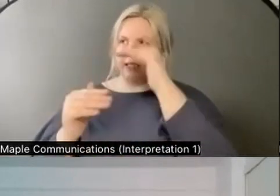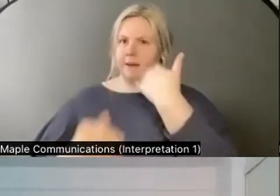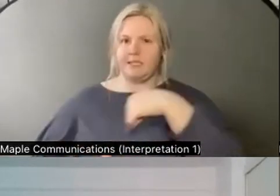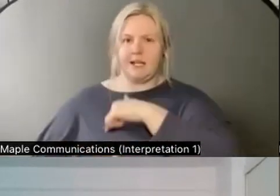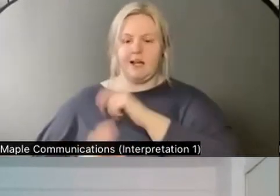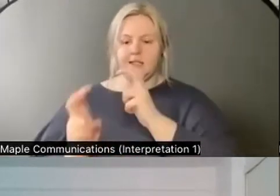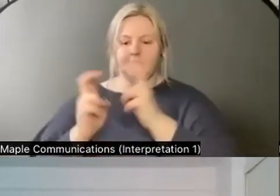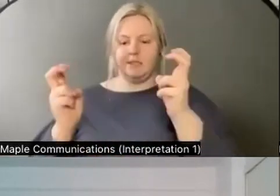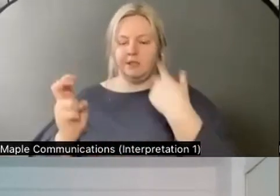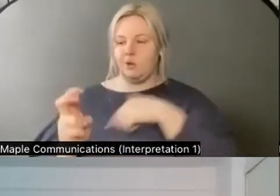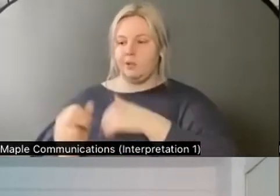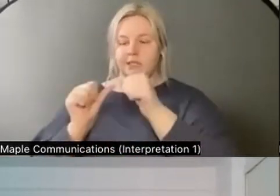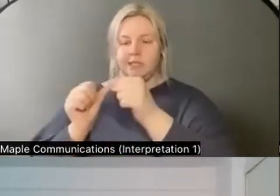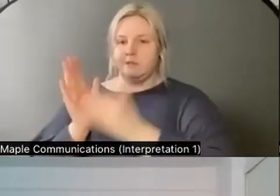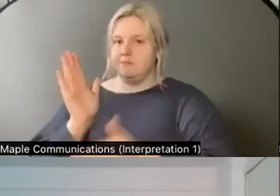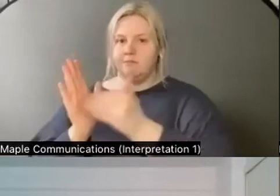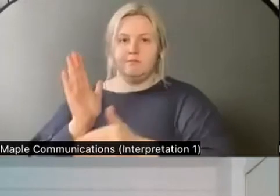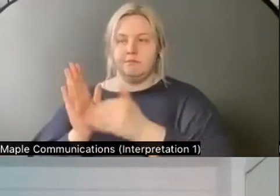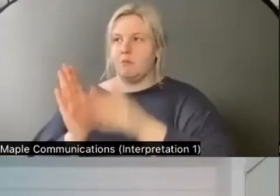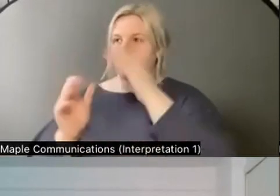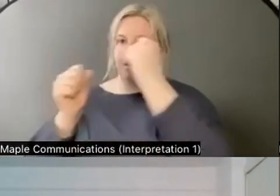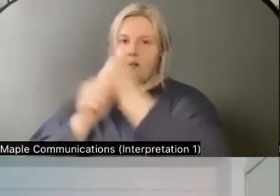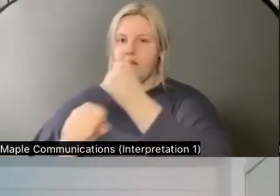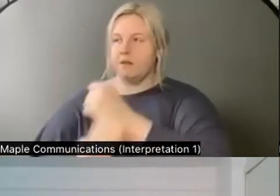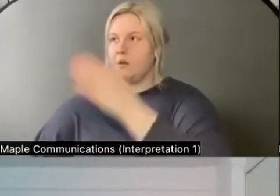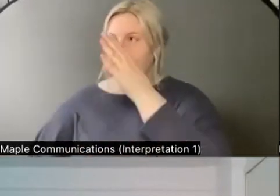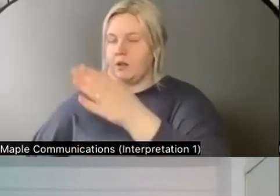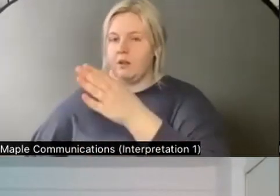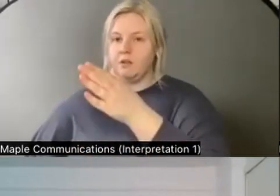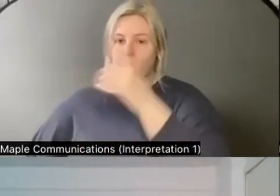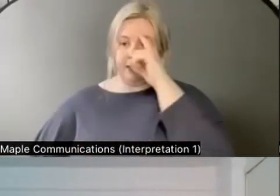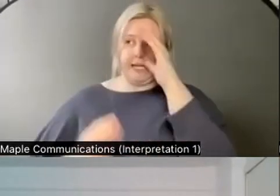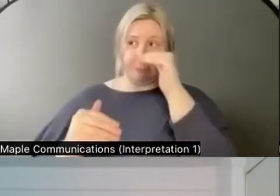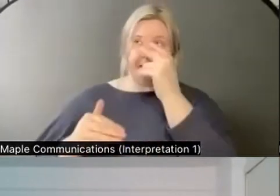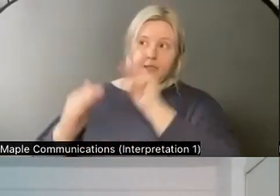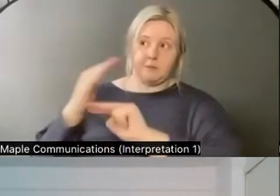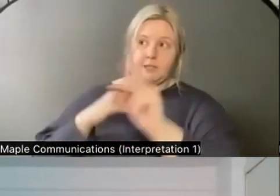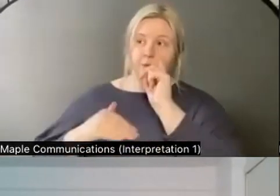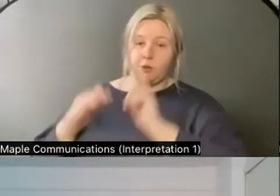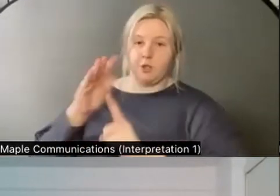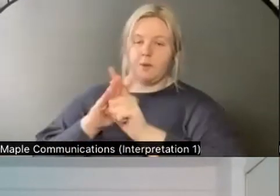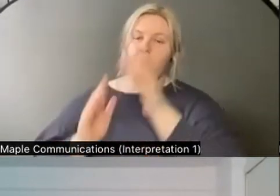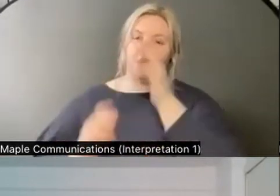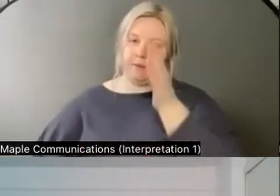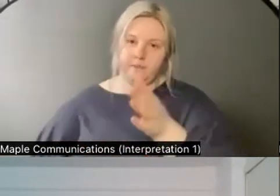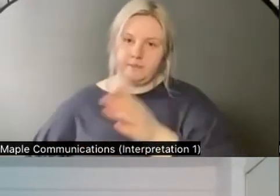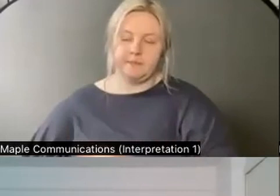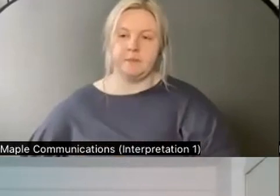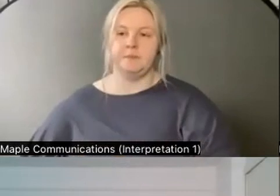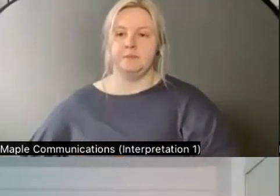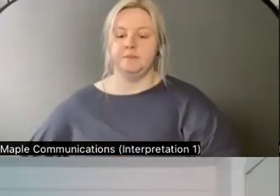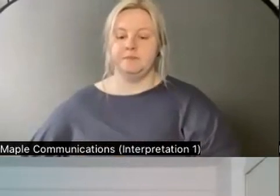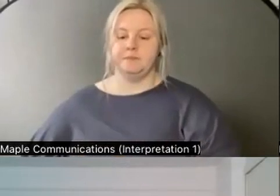we're gonna keep being here. So just set your watch, because every hour we're gonna keep being here. I'm